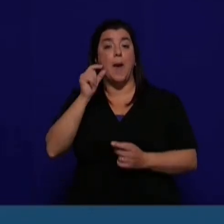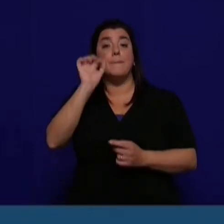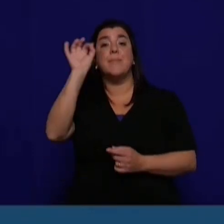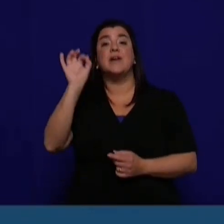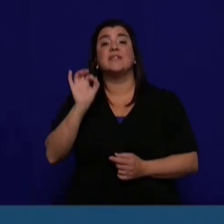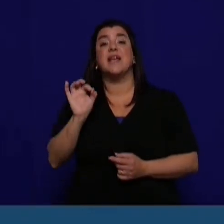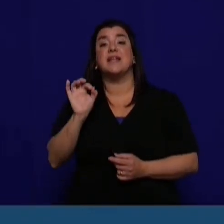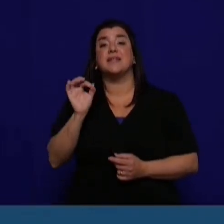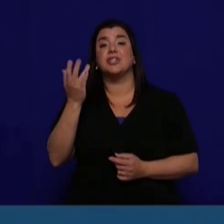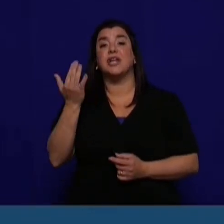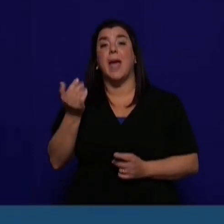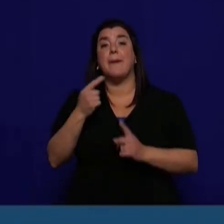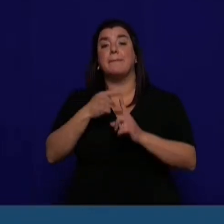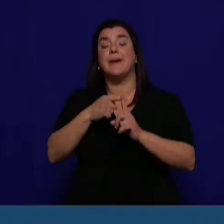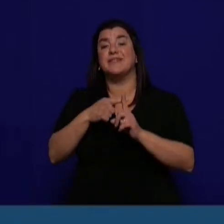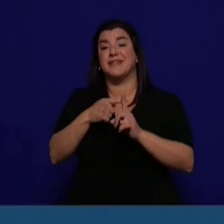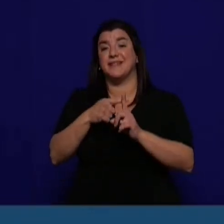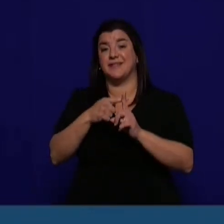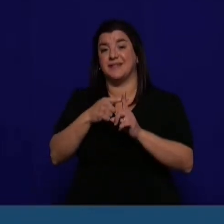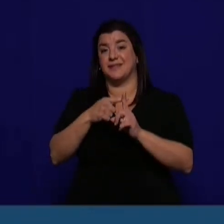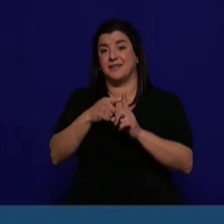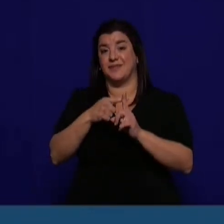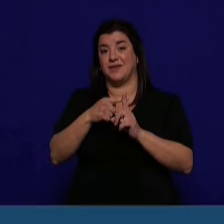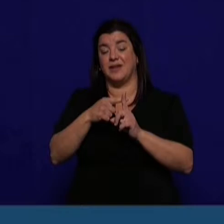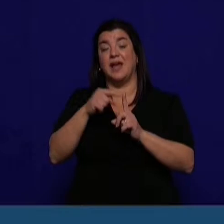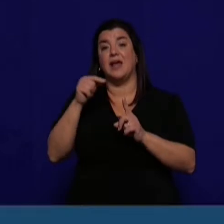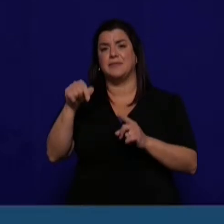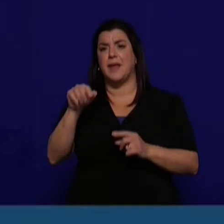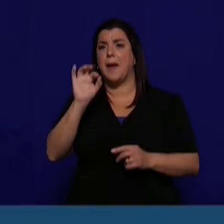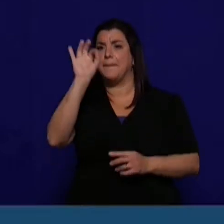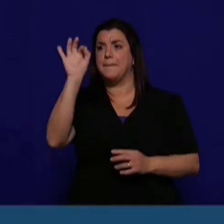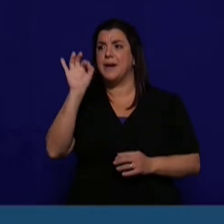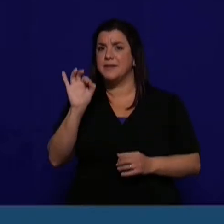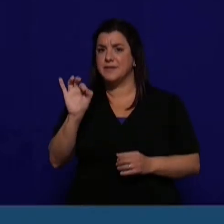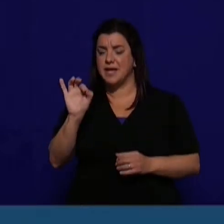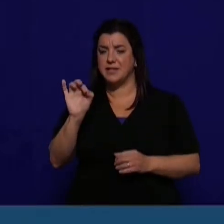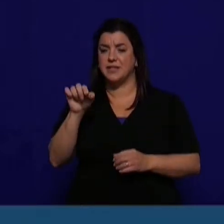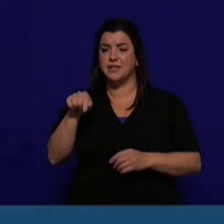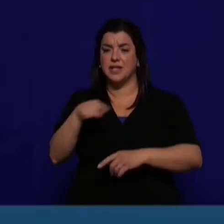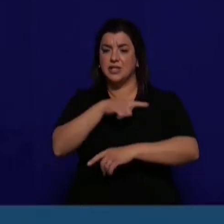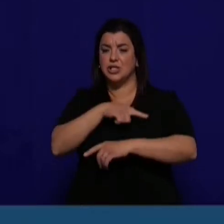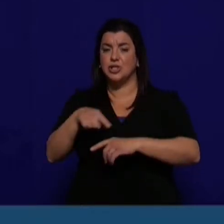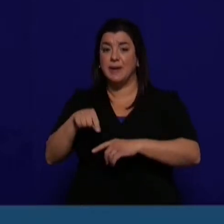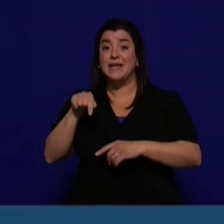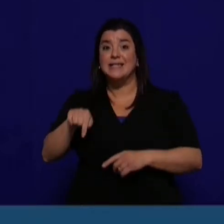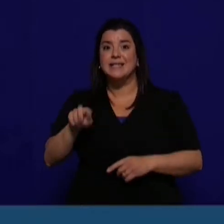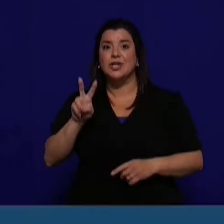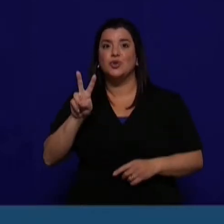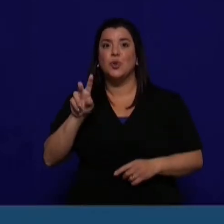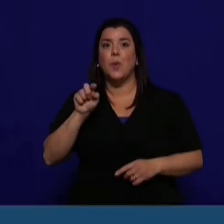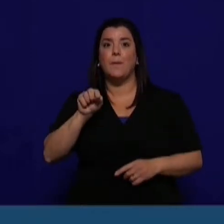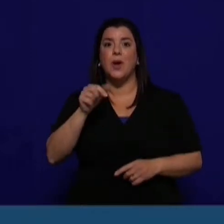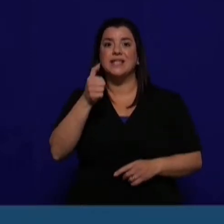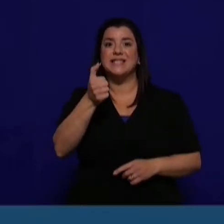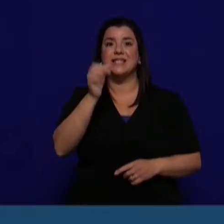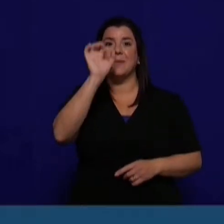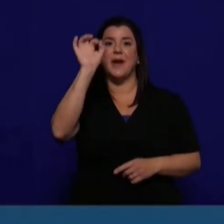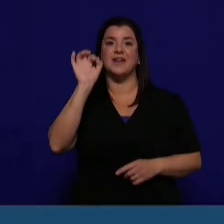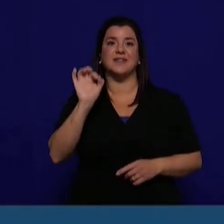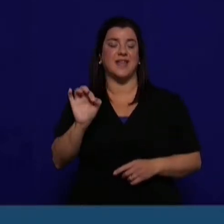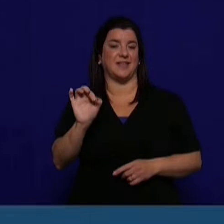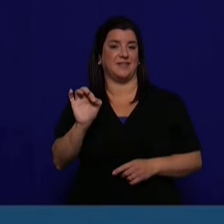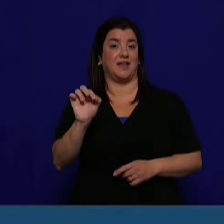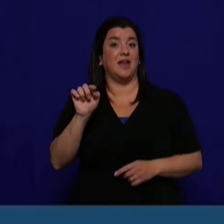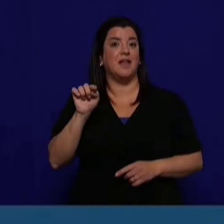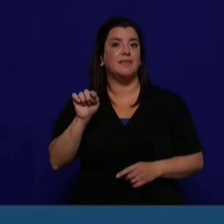ħafna fejn rajna li bħalissa il-positivity rate bħala 7-day moving average huwa ta' 2.6 li huwa wkoll criterion ieħor li għandna